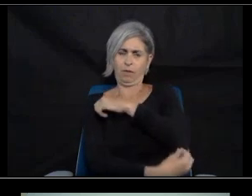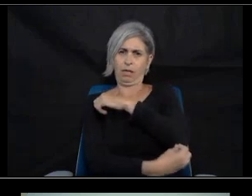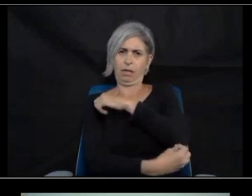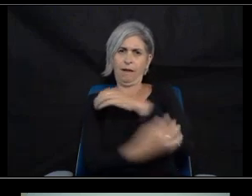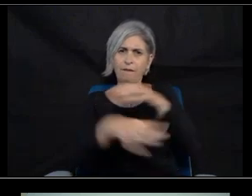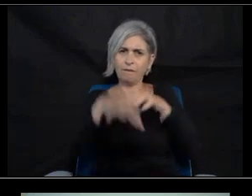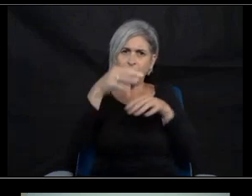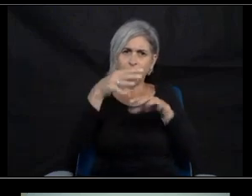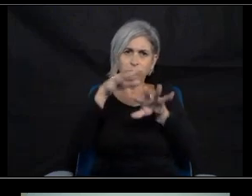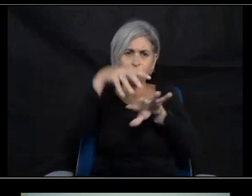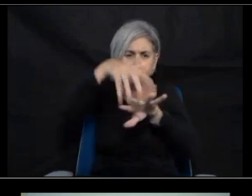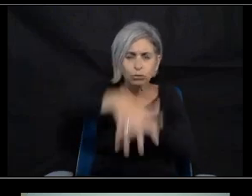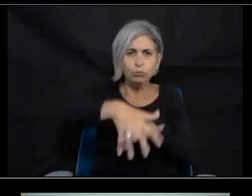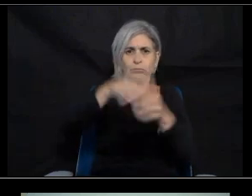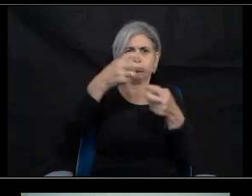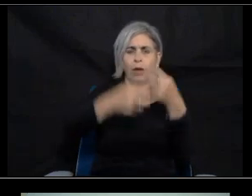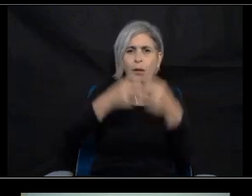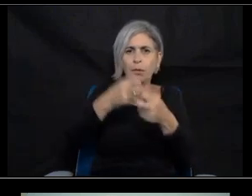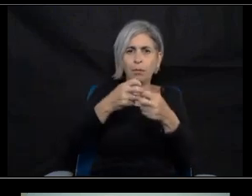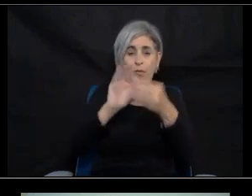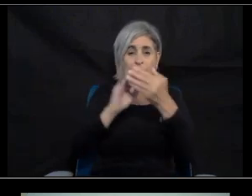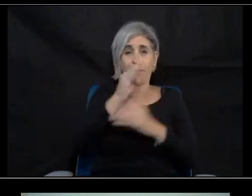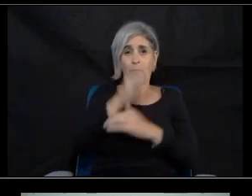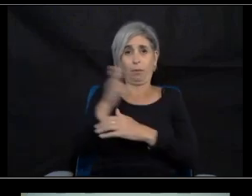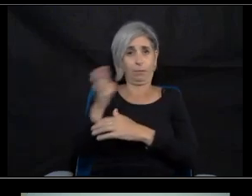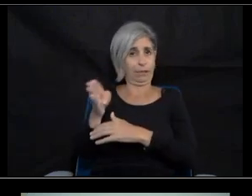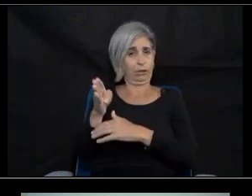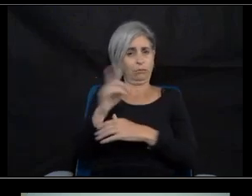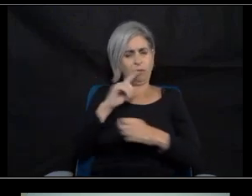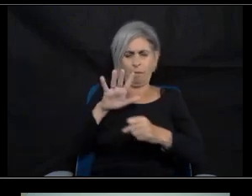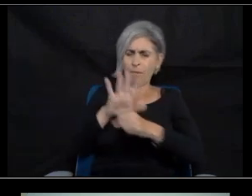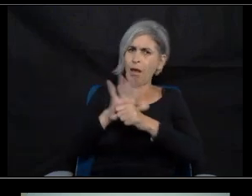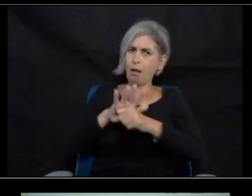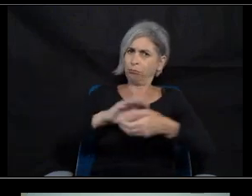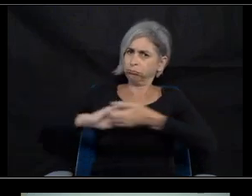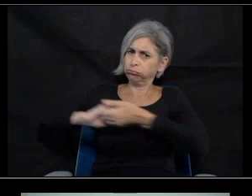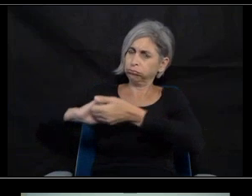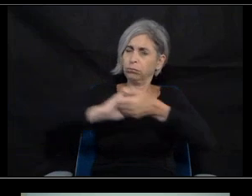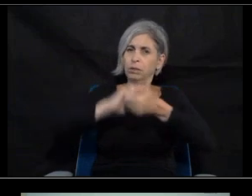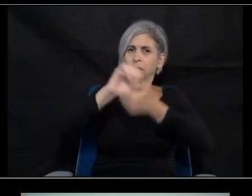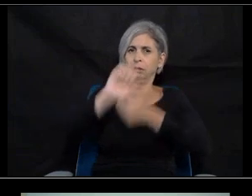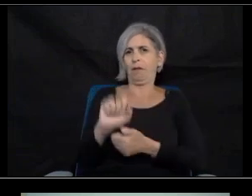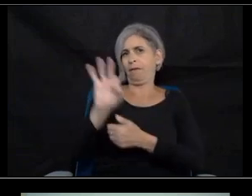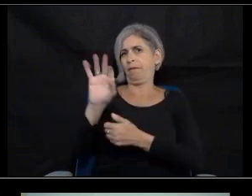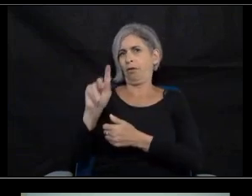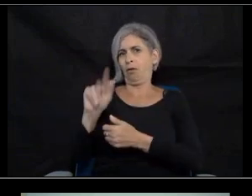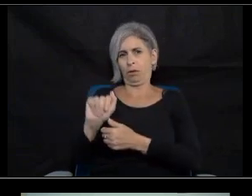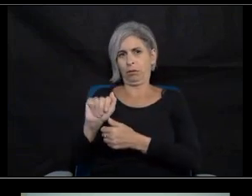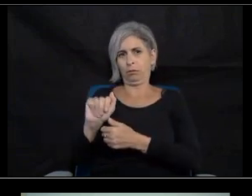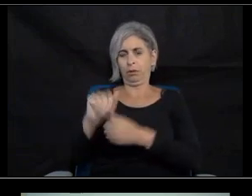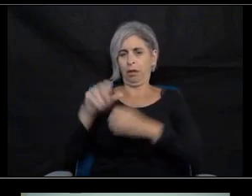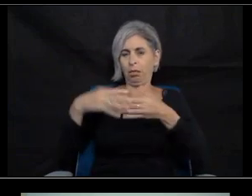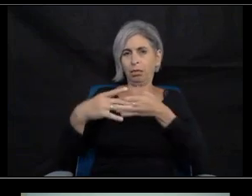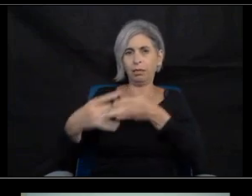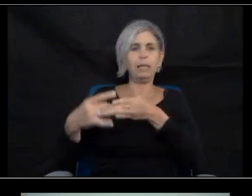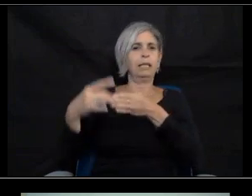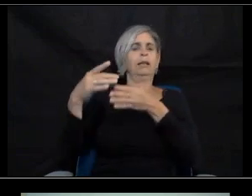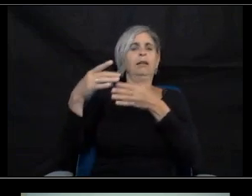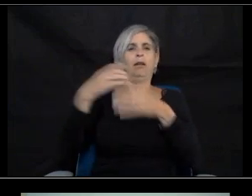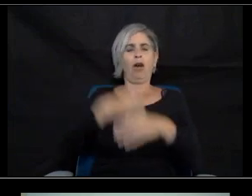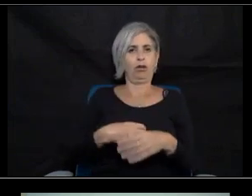causes of hunger. And whereas the city of Boynton Beach is therefore committed to working with Feeding South Florida, the leading domestic hunger relief